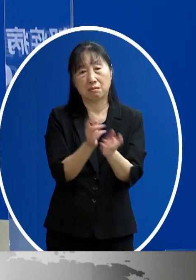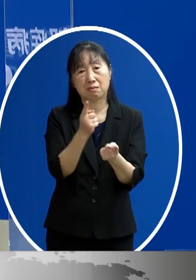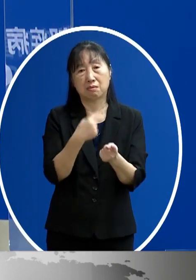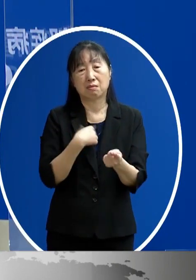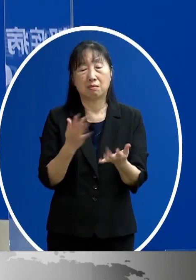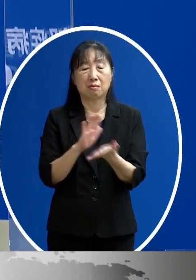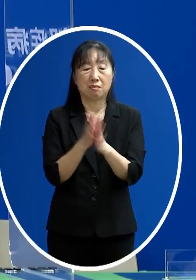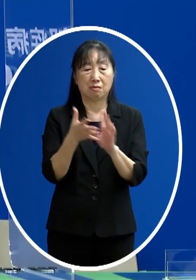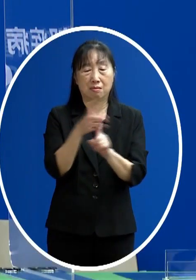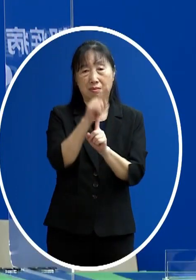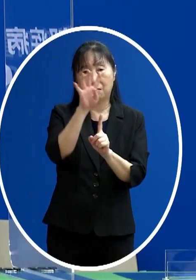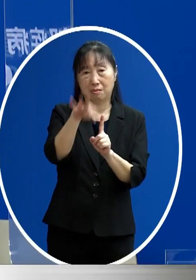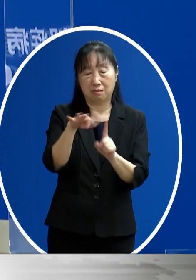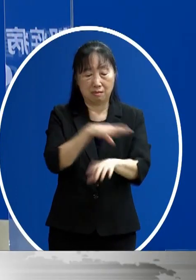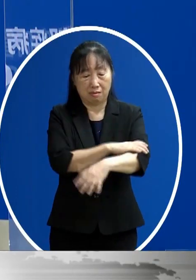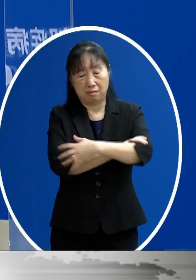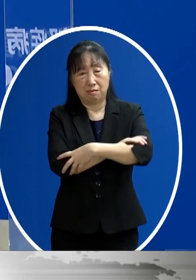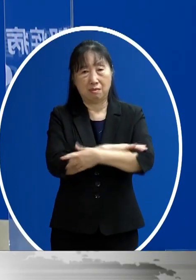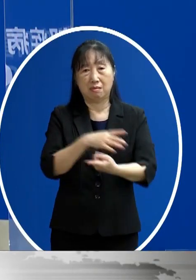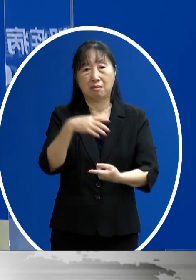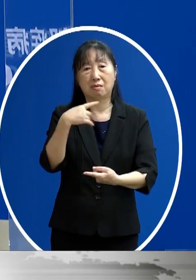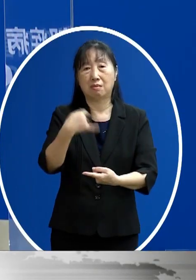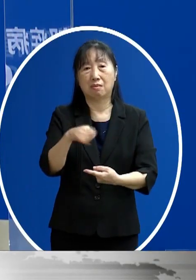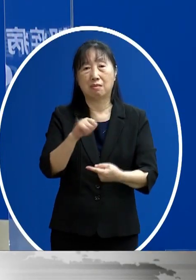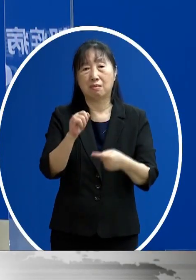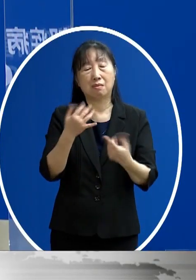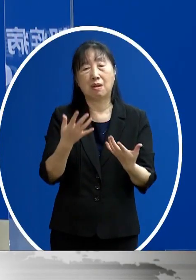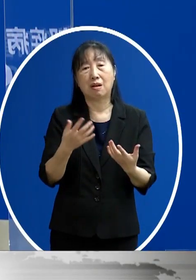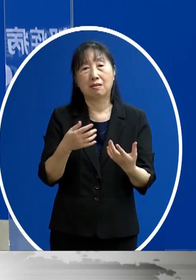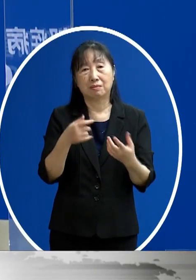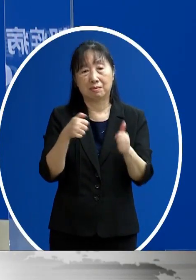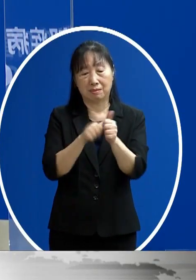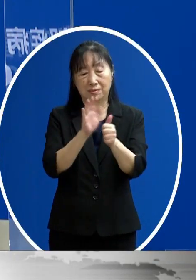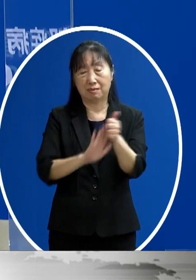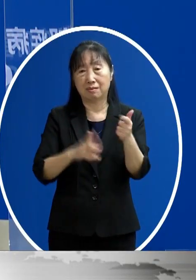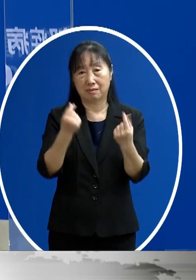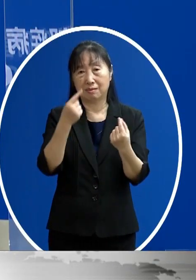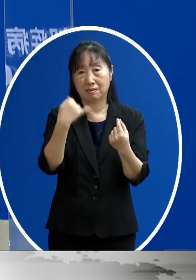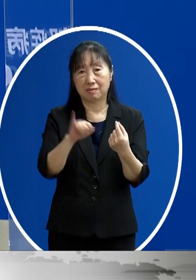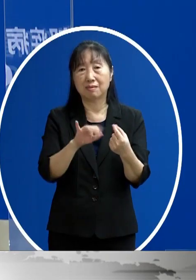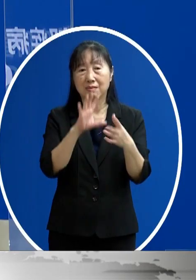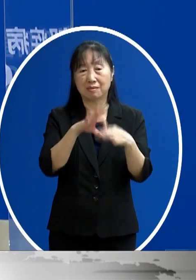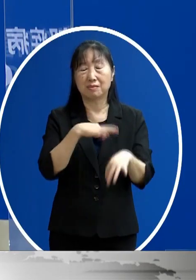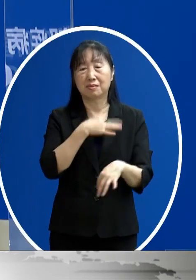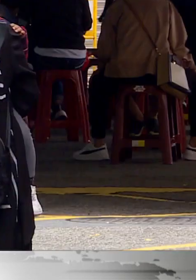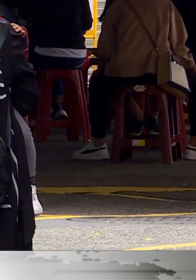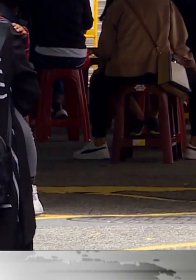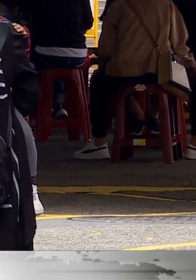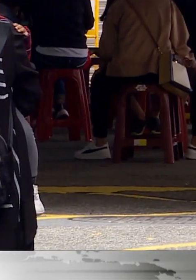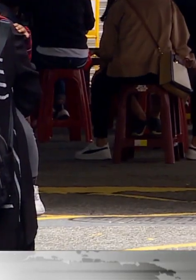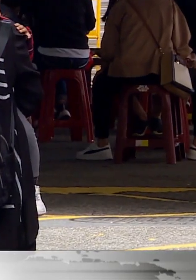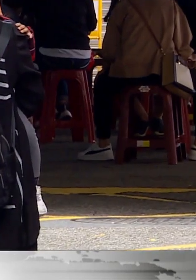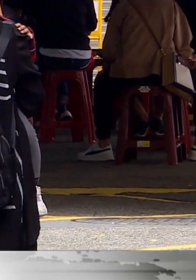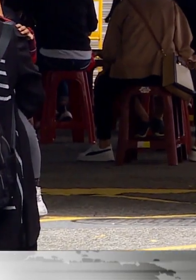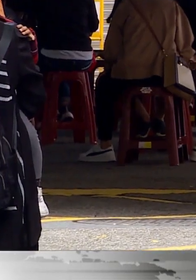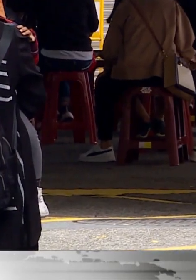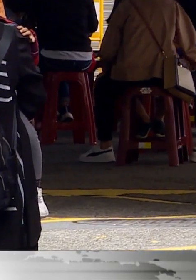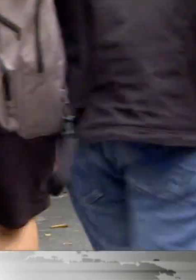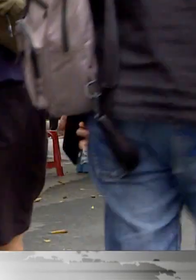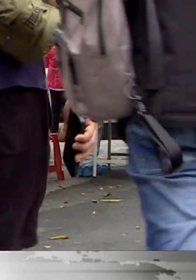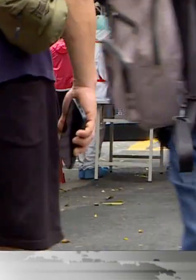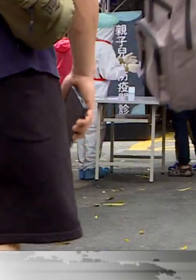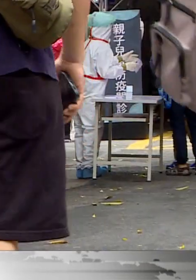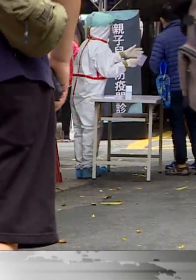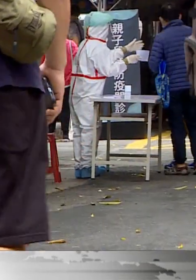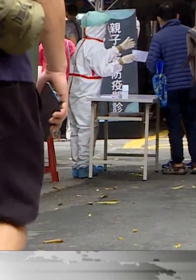in the nervous and muscular system that persist afterward. Of course, we should do everything we can to prevent that. The CECC